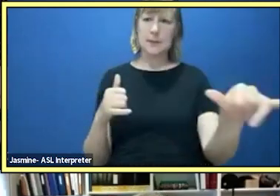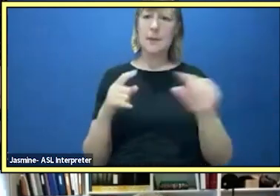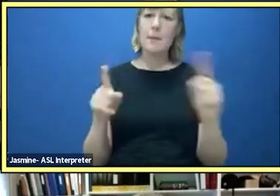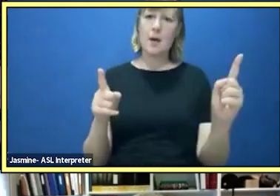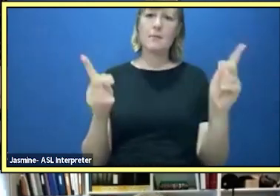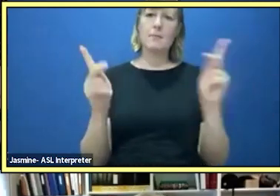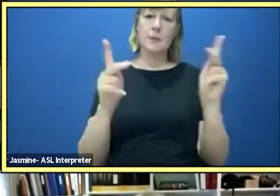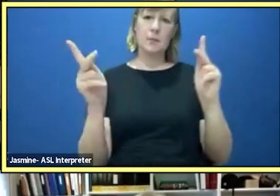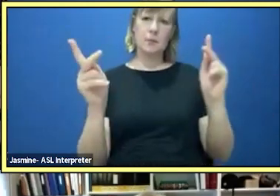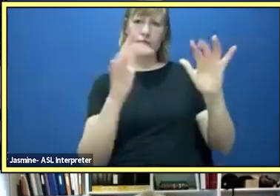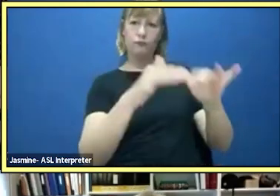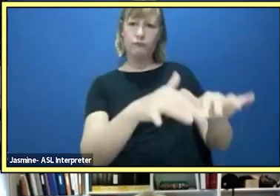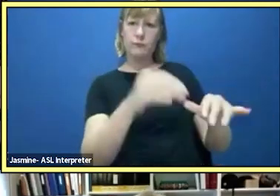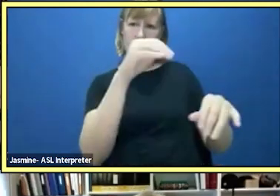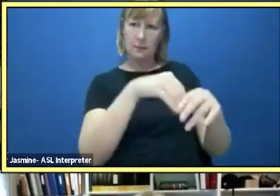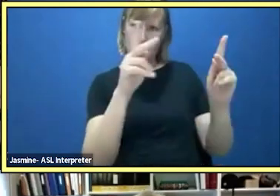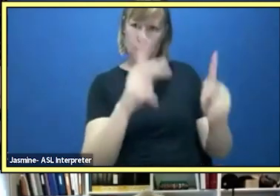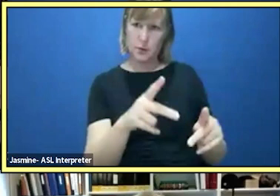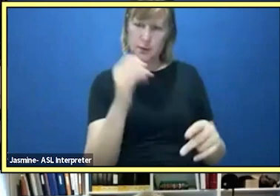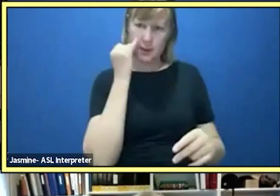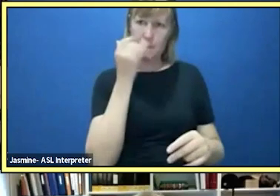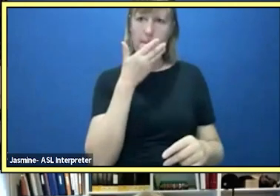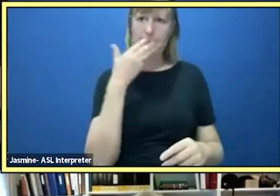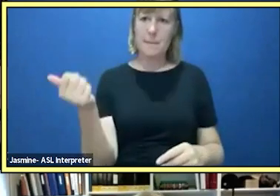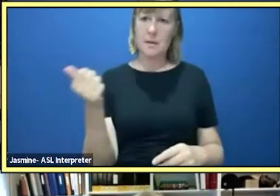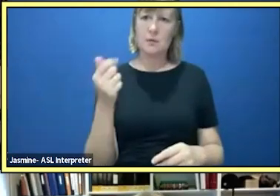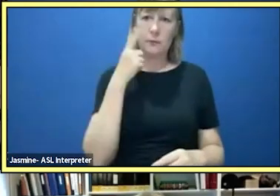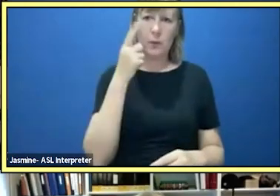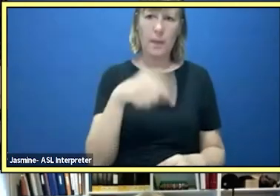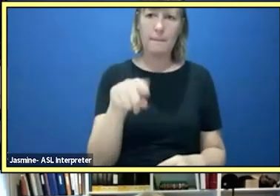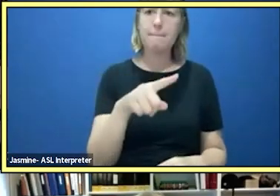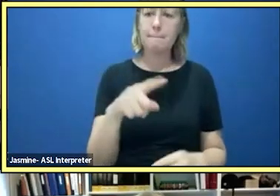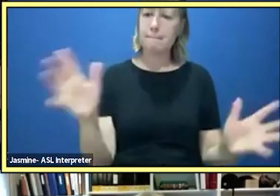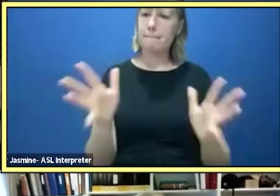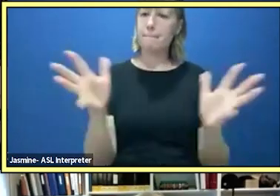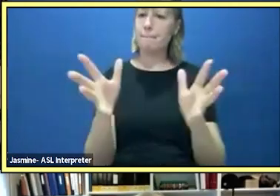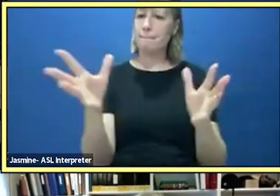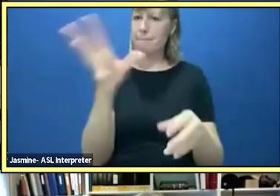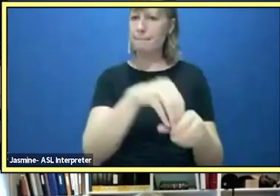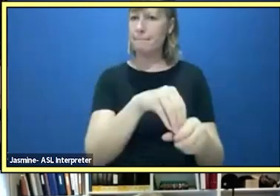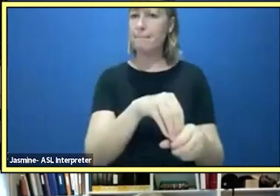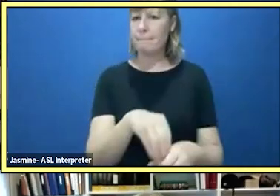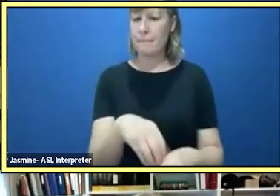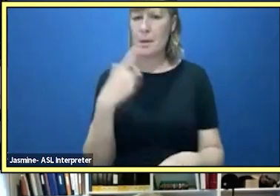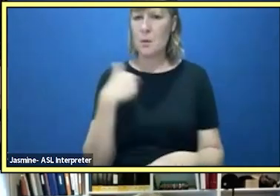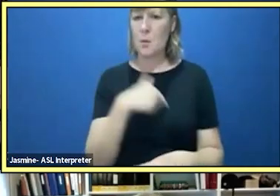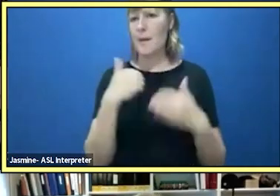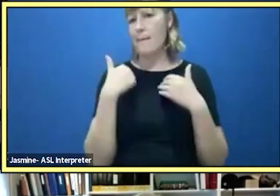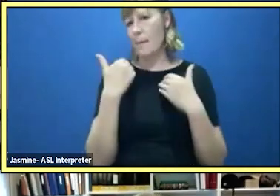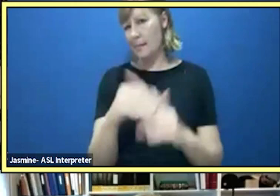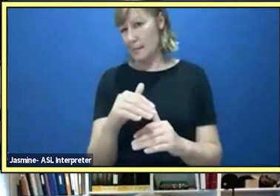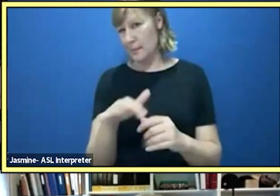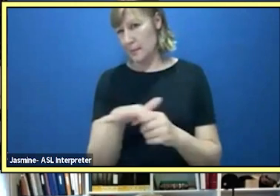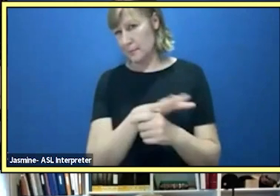that works better for them. And so I would encourage folks to participate in that. We do have a limited space for that meeting though.